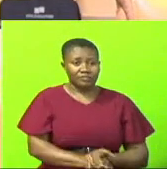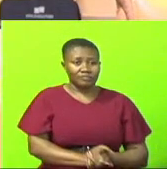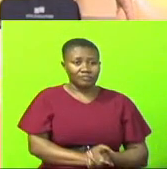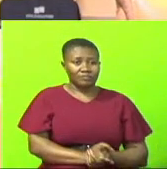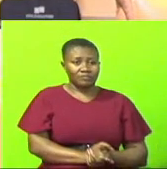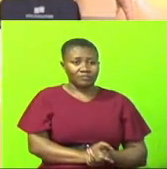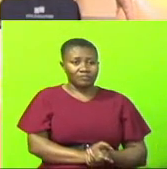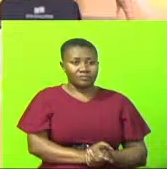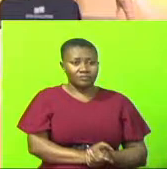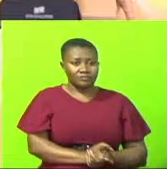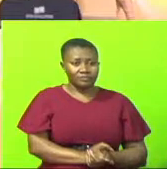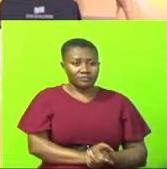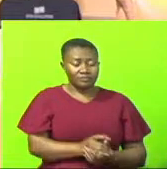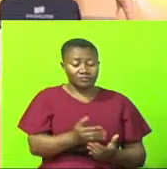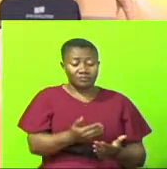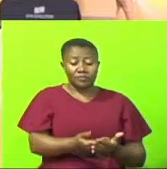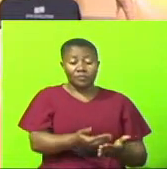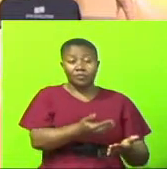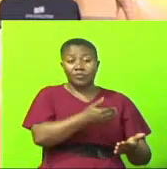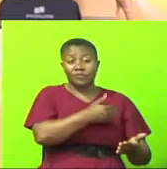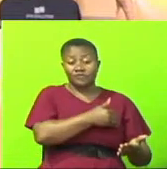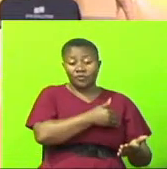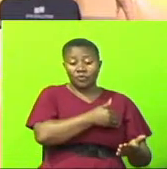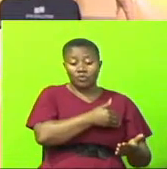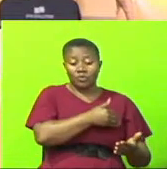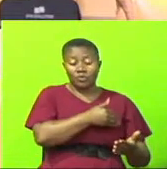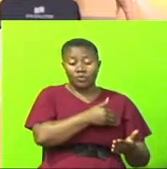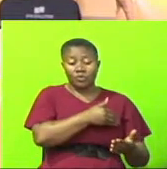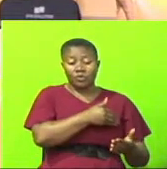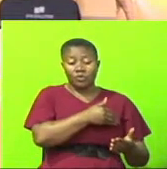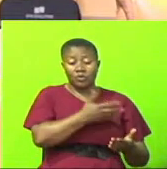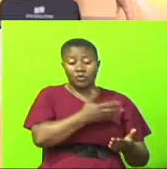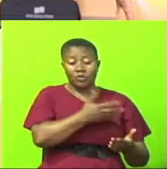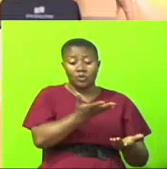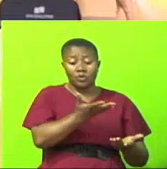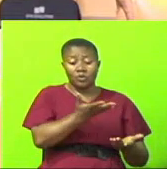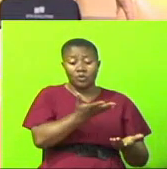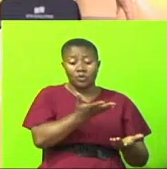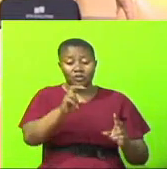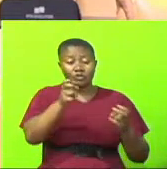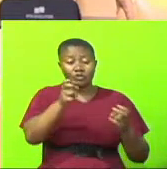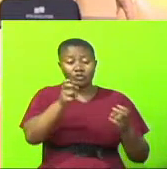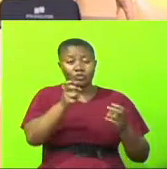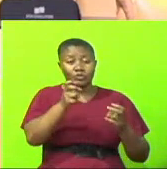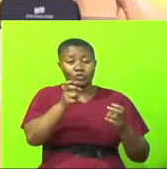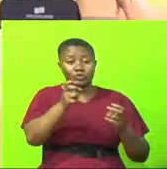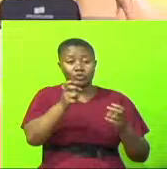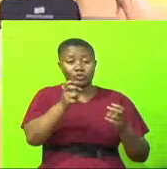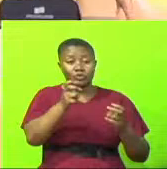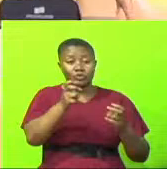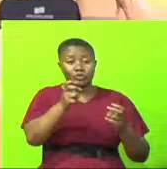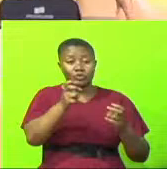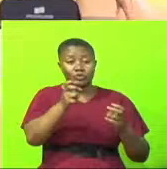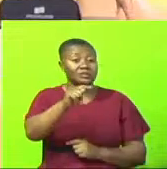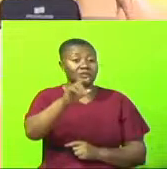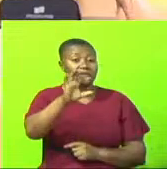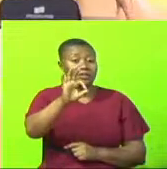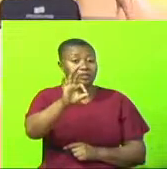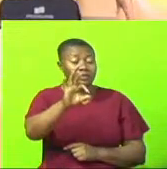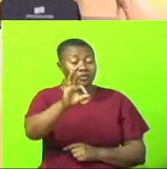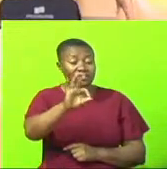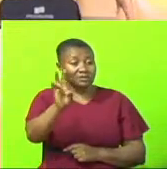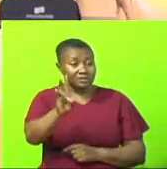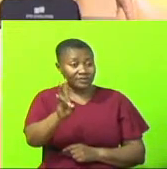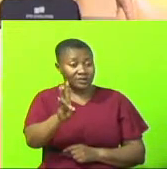action contemplated under 97 and Article 97(1)(g) can be taken. And I said